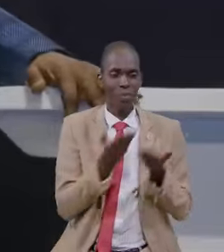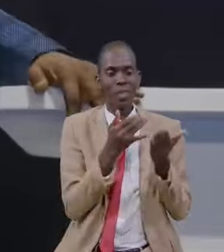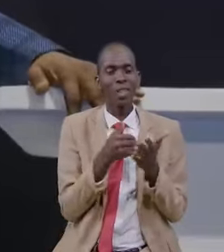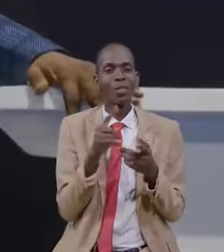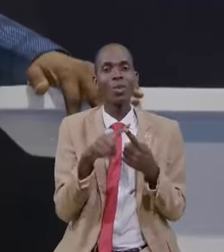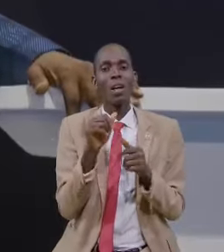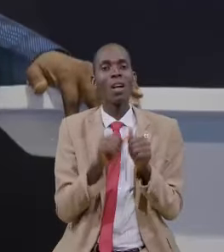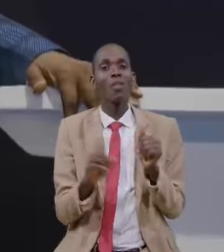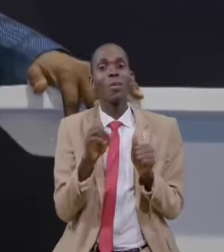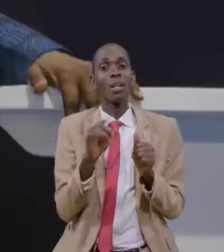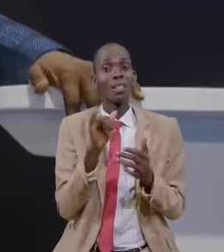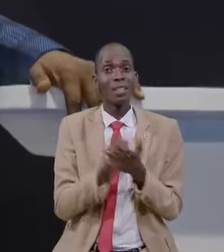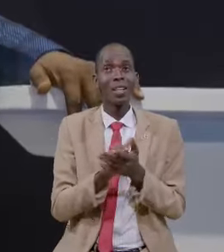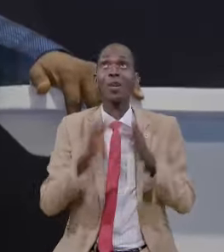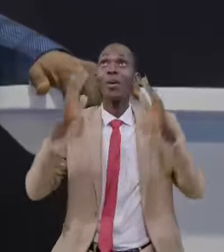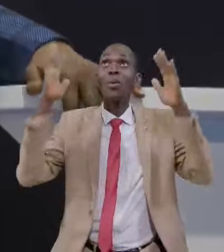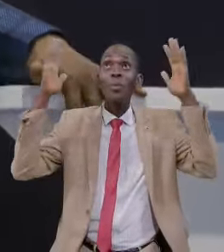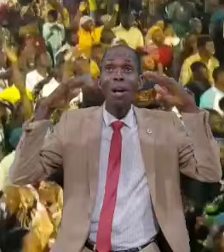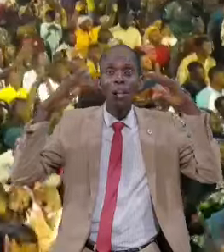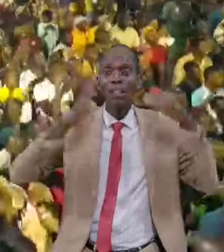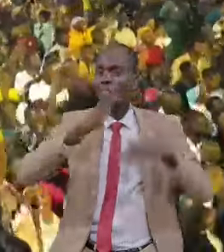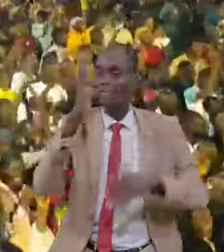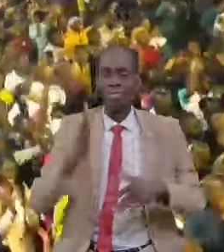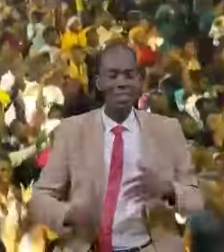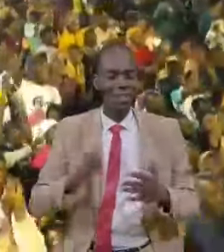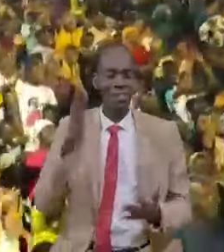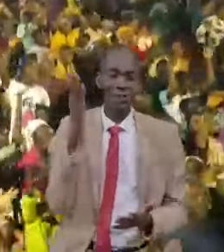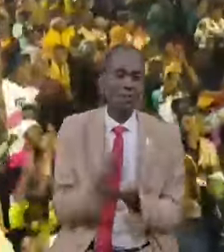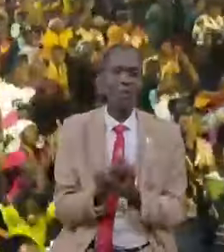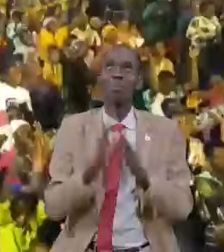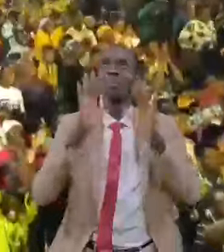rain never stops miracle.